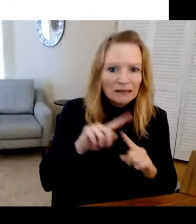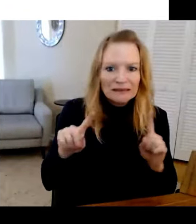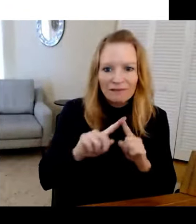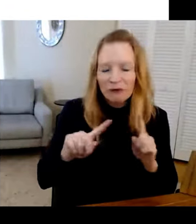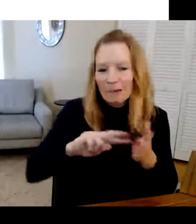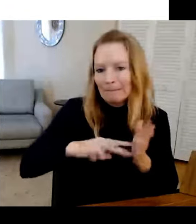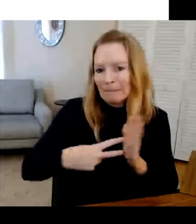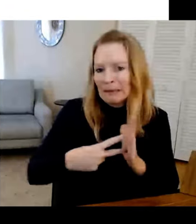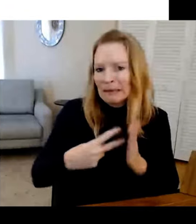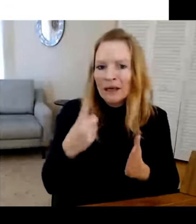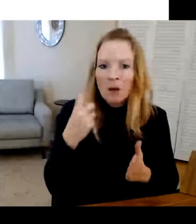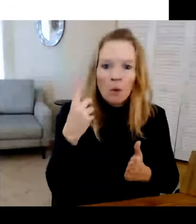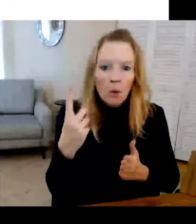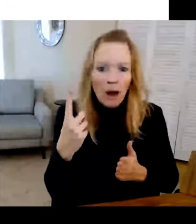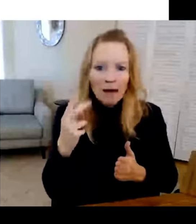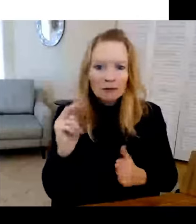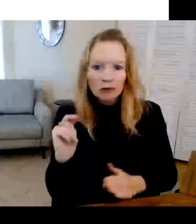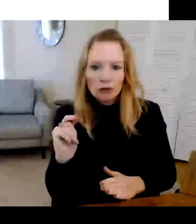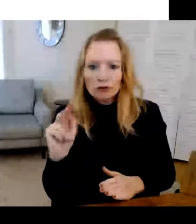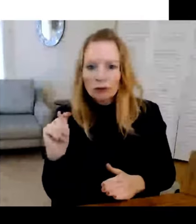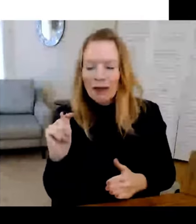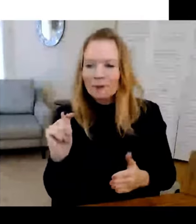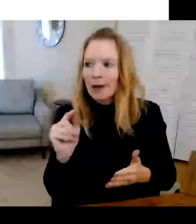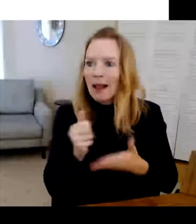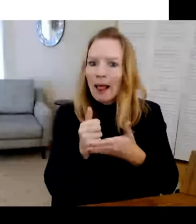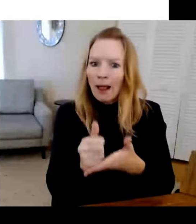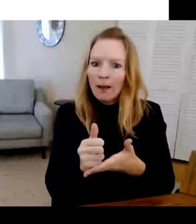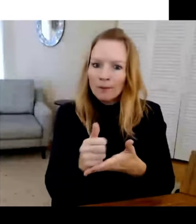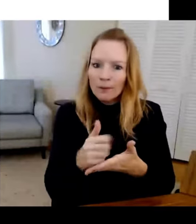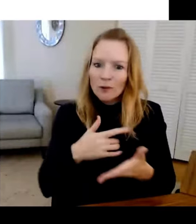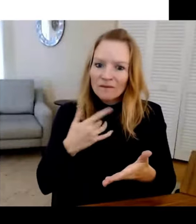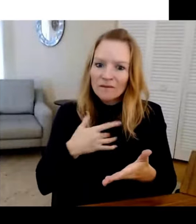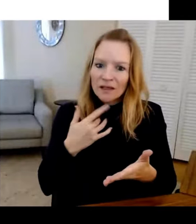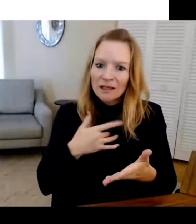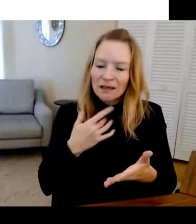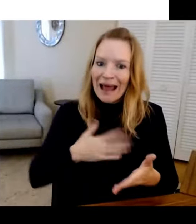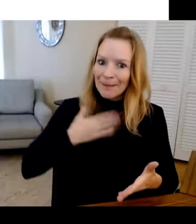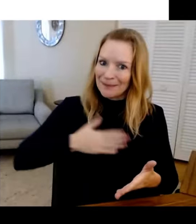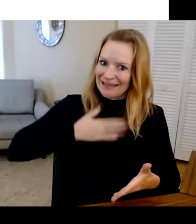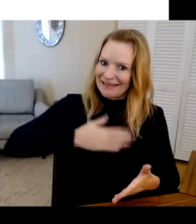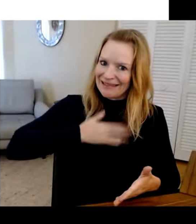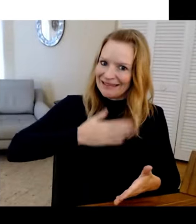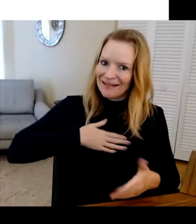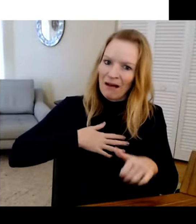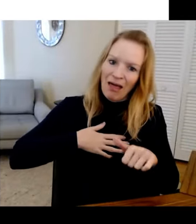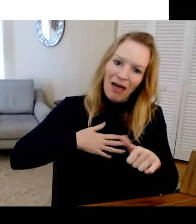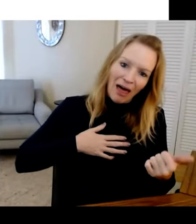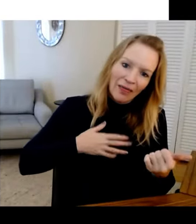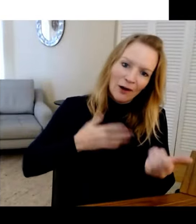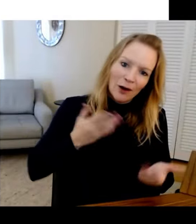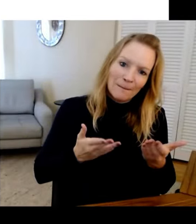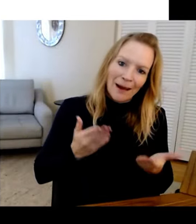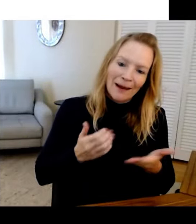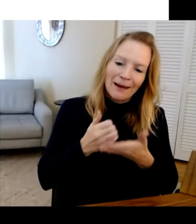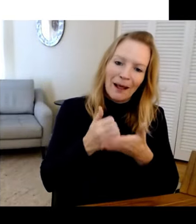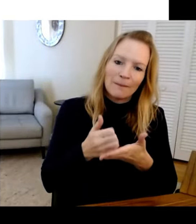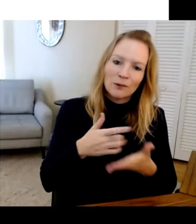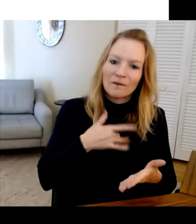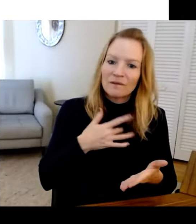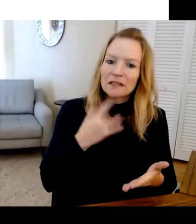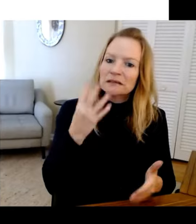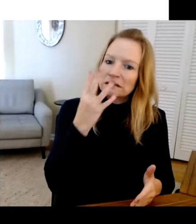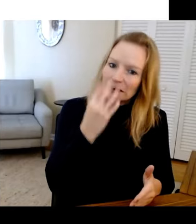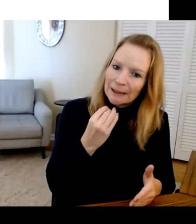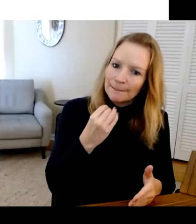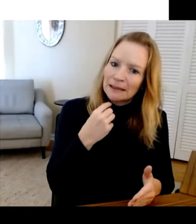the neurotransmitters for different meanings of what the neurotransmitters are doing to help you, how you feel. For example,